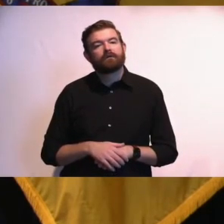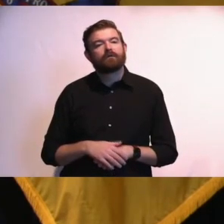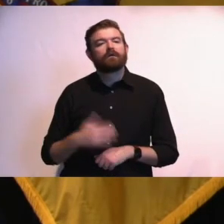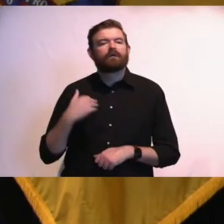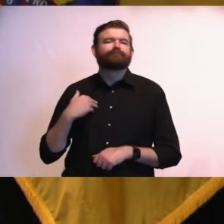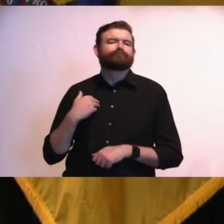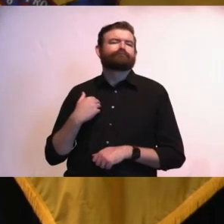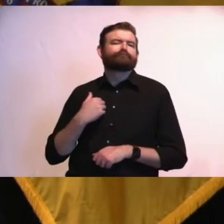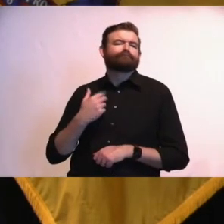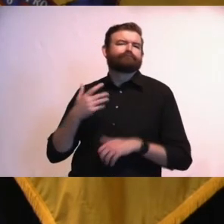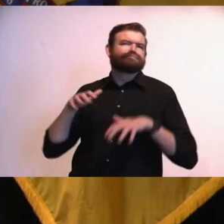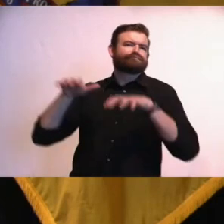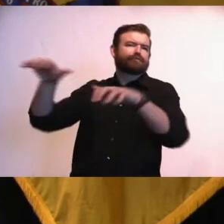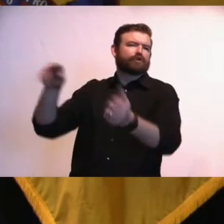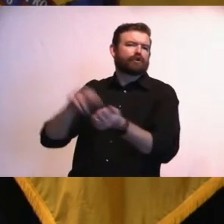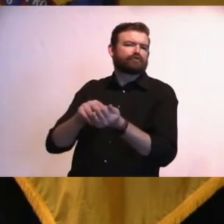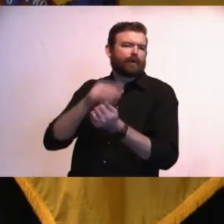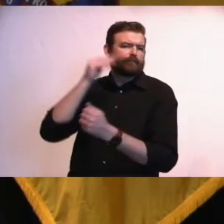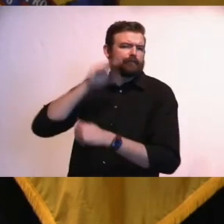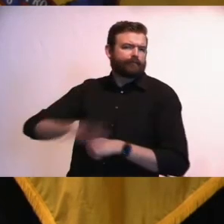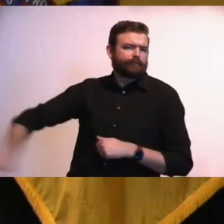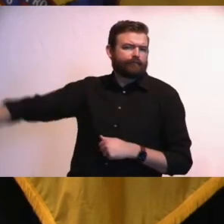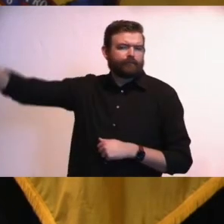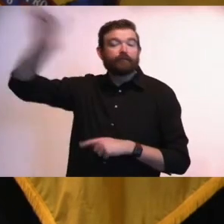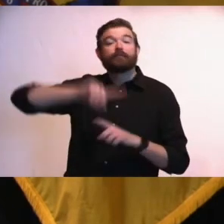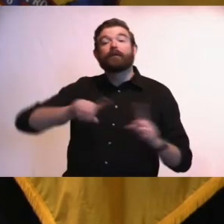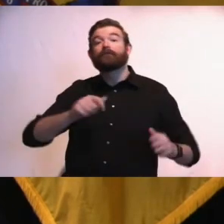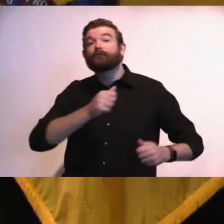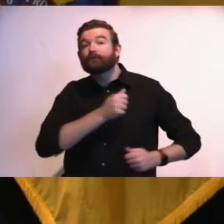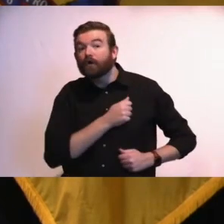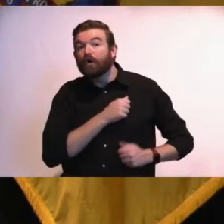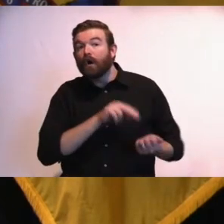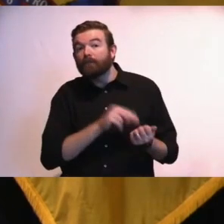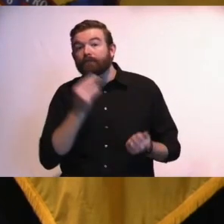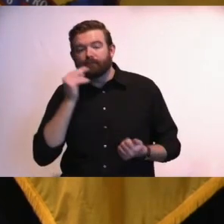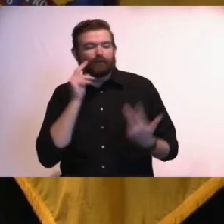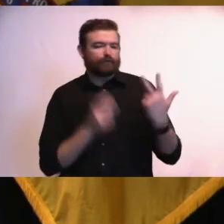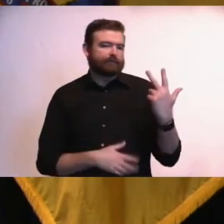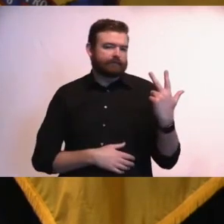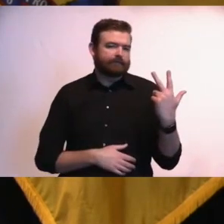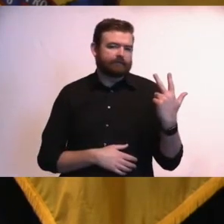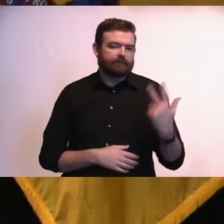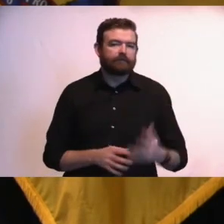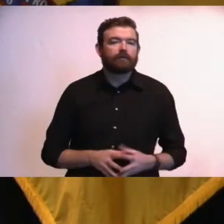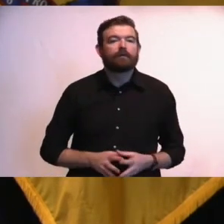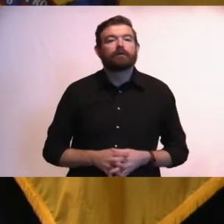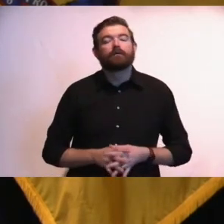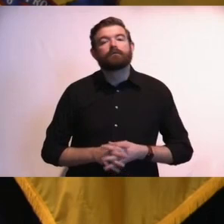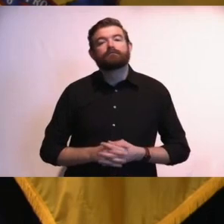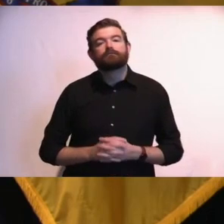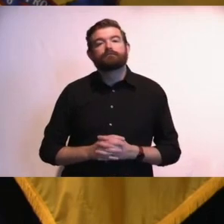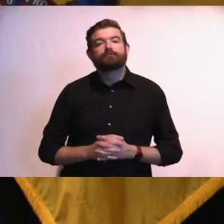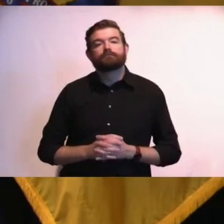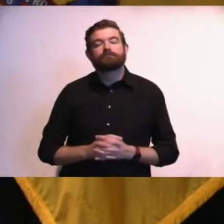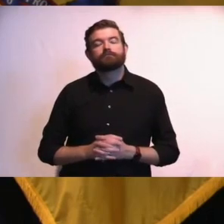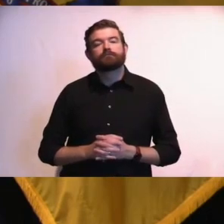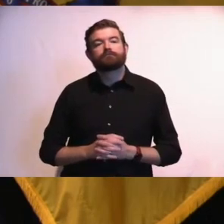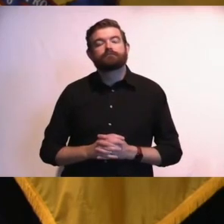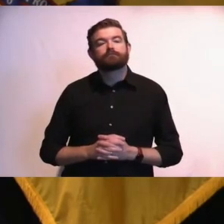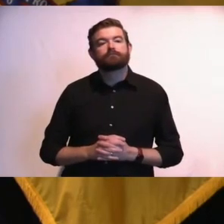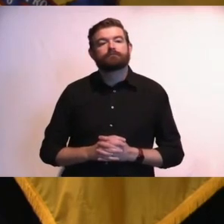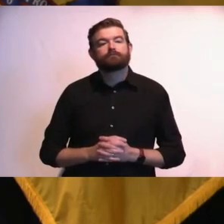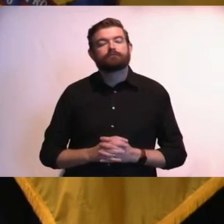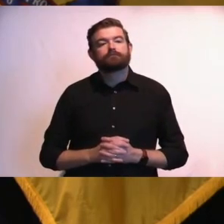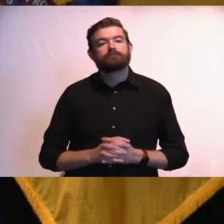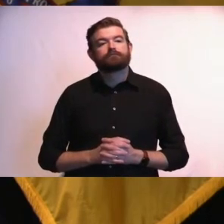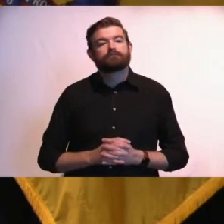question. I took, but Ruth's not coming back. So I apologize. I have no idea